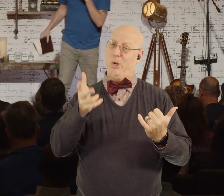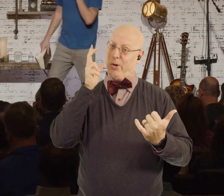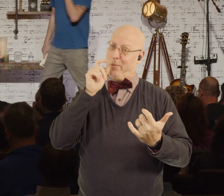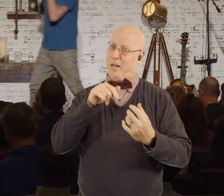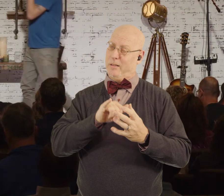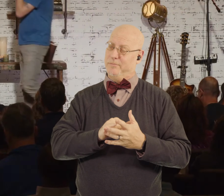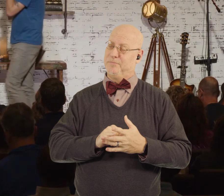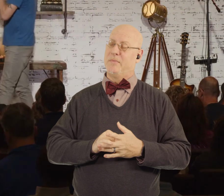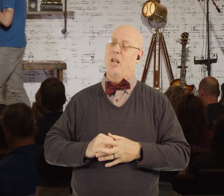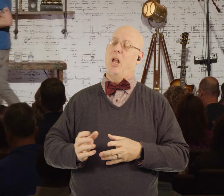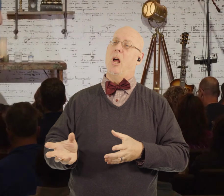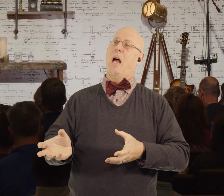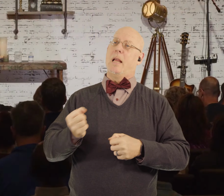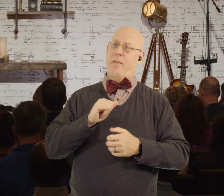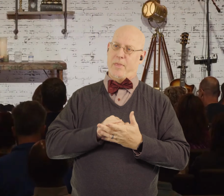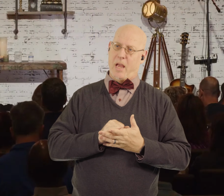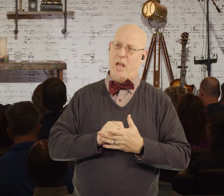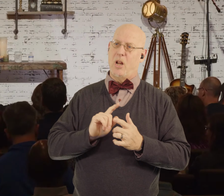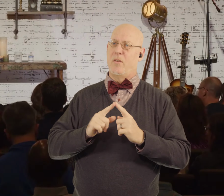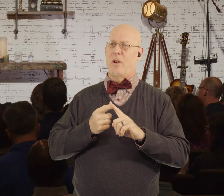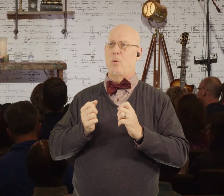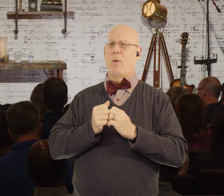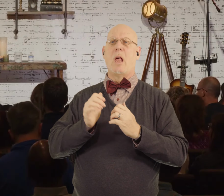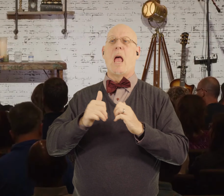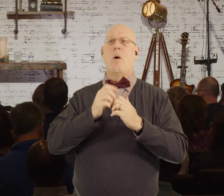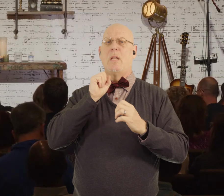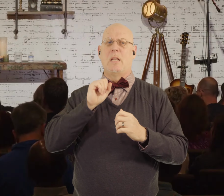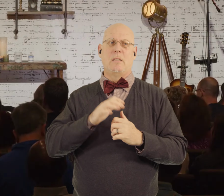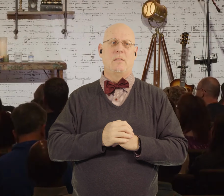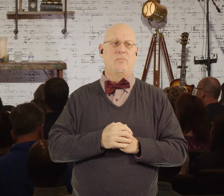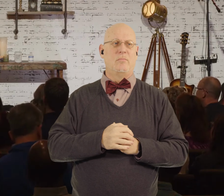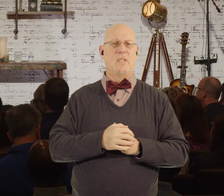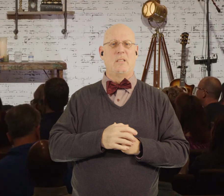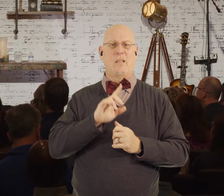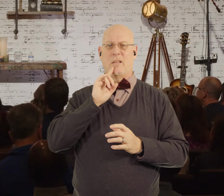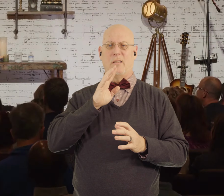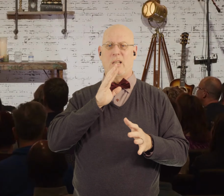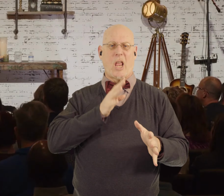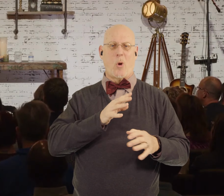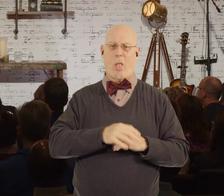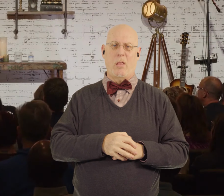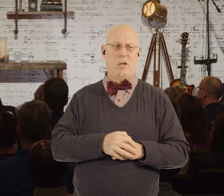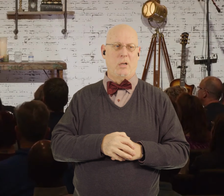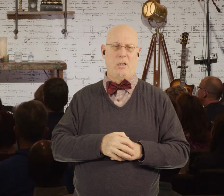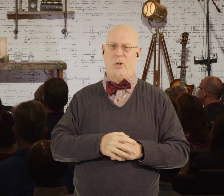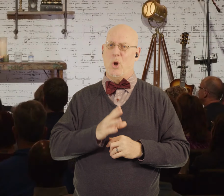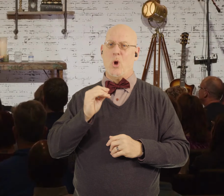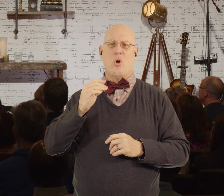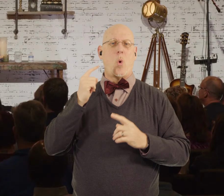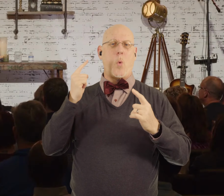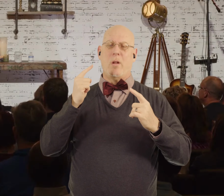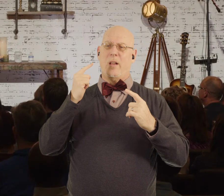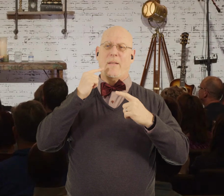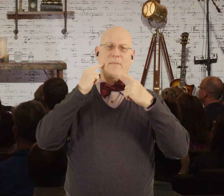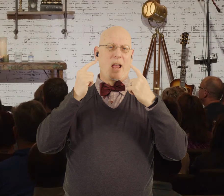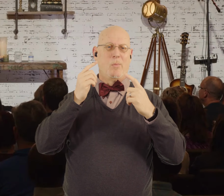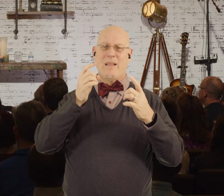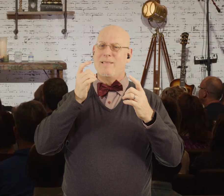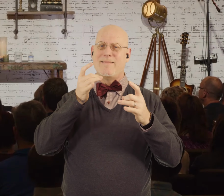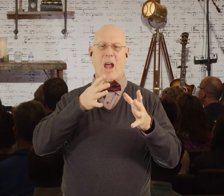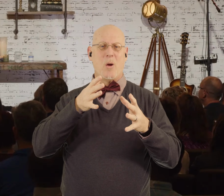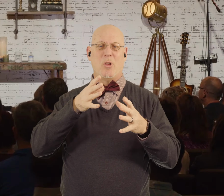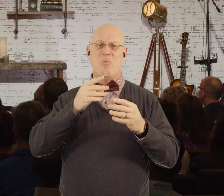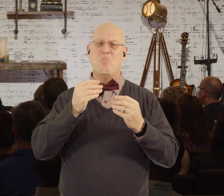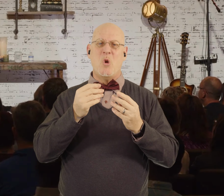okay? And so I get that. And our friends traveling with us are like, how is that? And I'm like, it's terrible. It's no wonder it's famous.